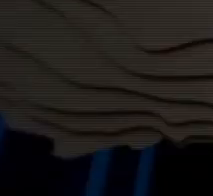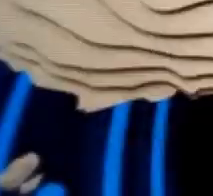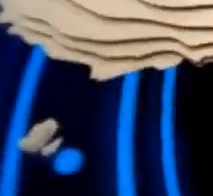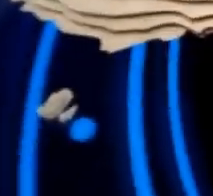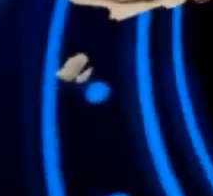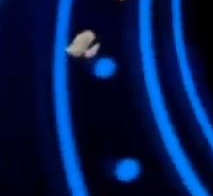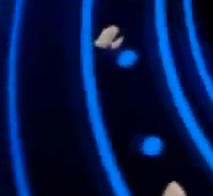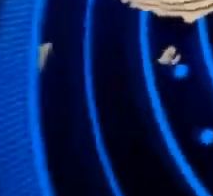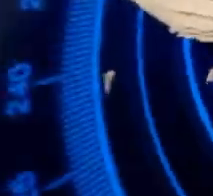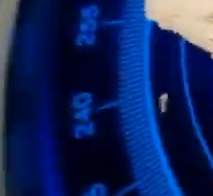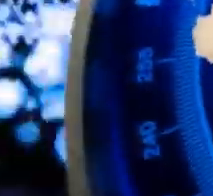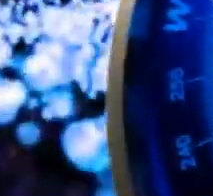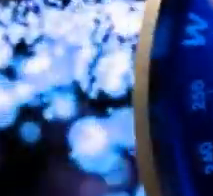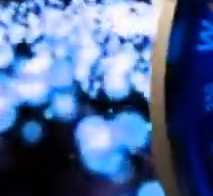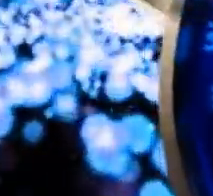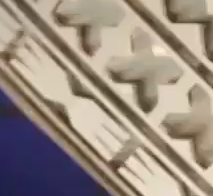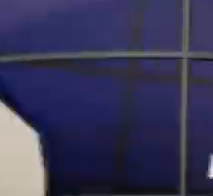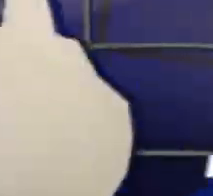hits.